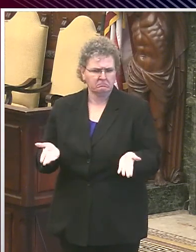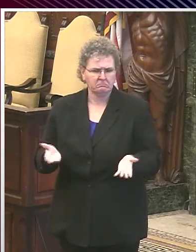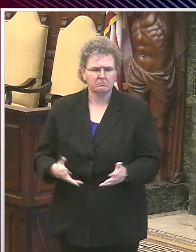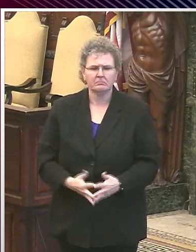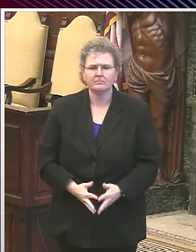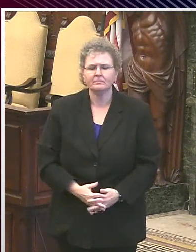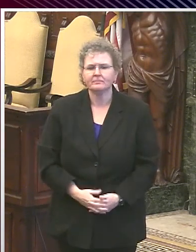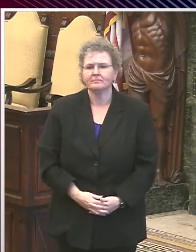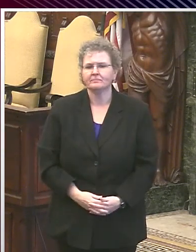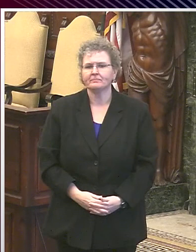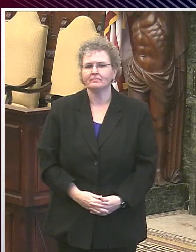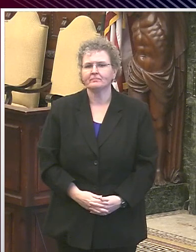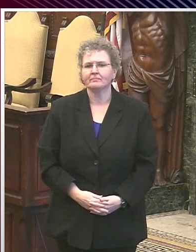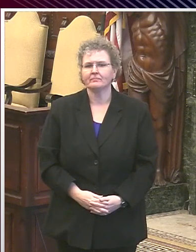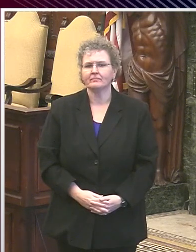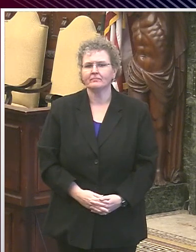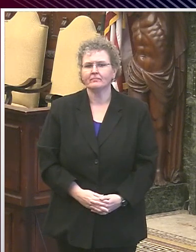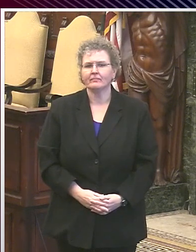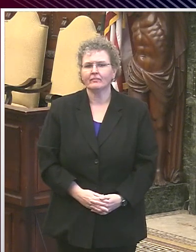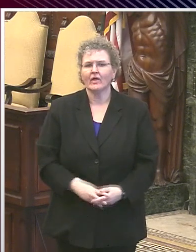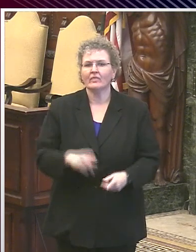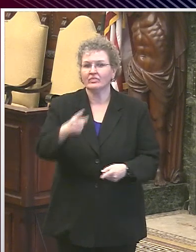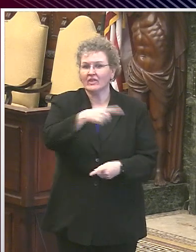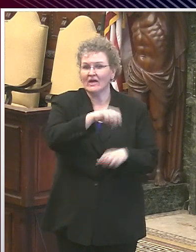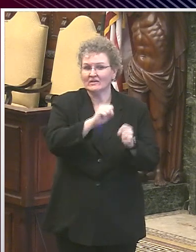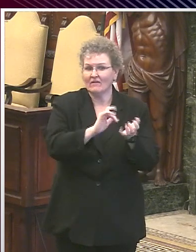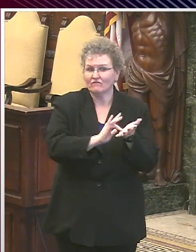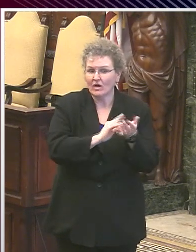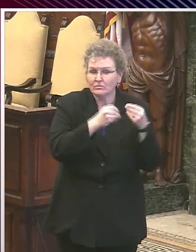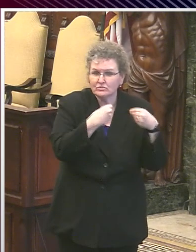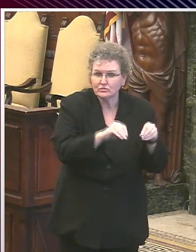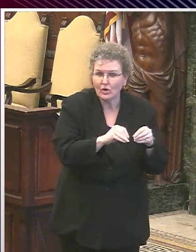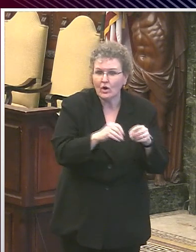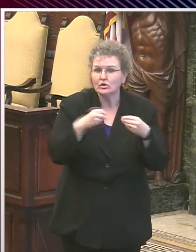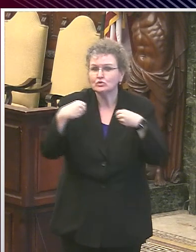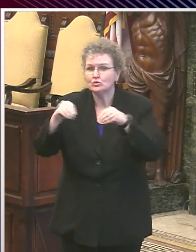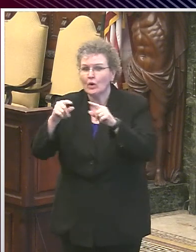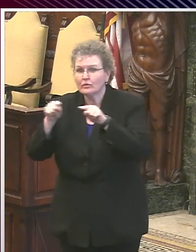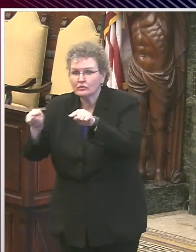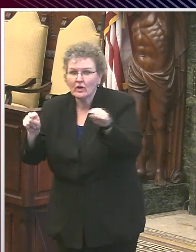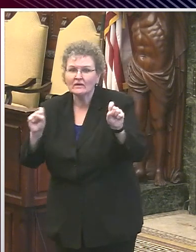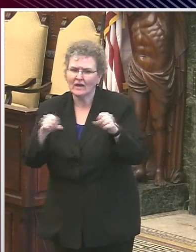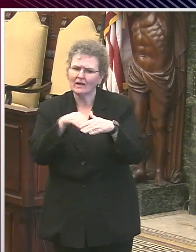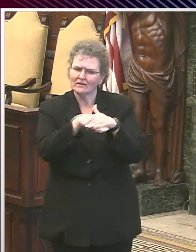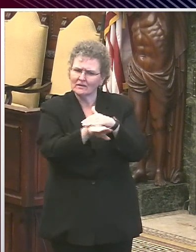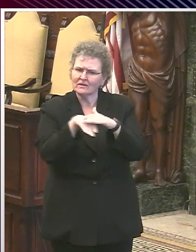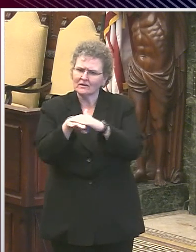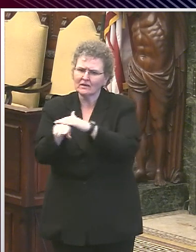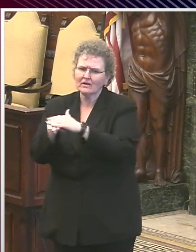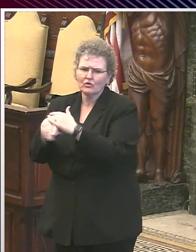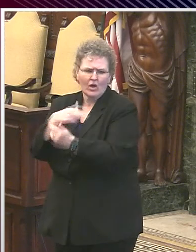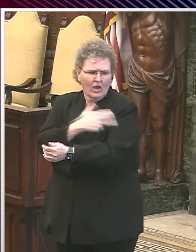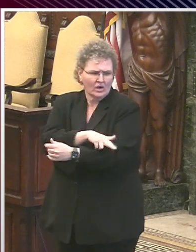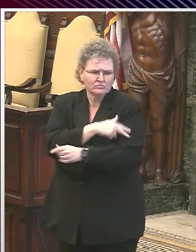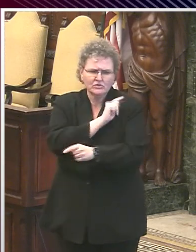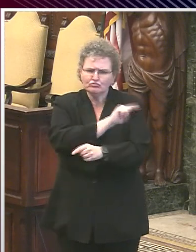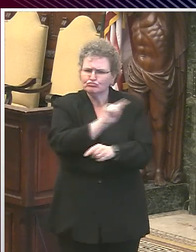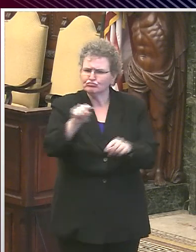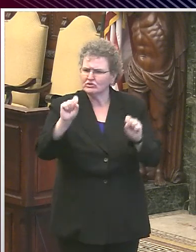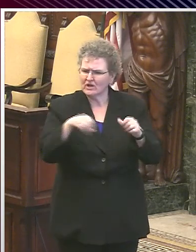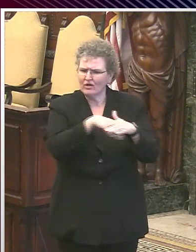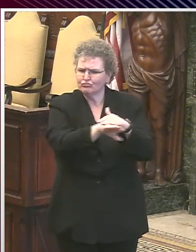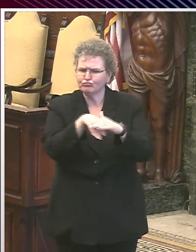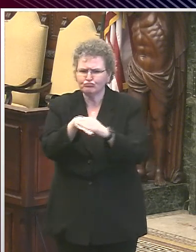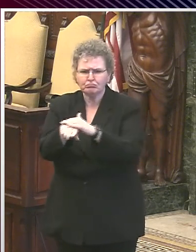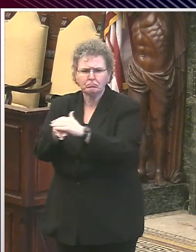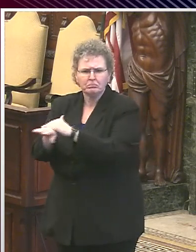And those providers could be something like a pharmacy or a doctor's office? Could be a pharmacy, could be a clinic, could be a hospital. Okay. My second